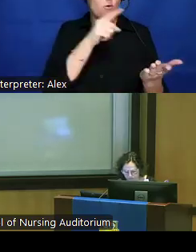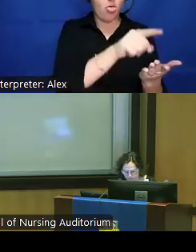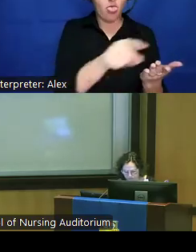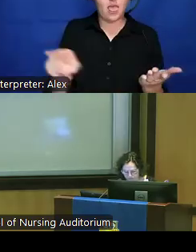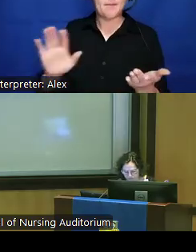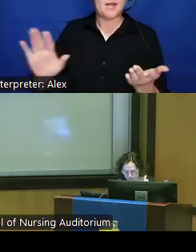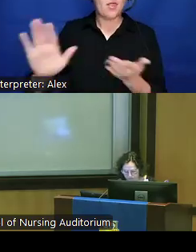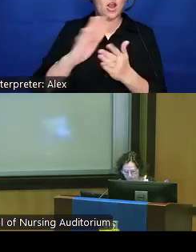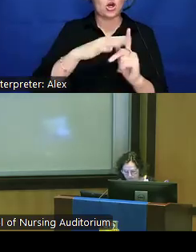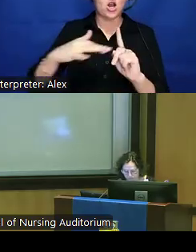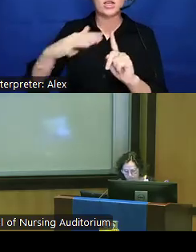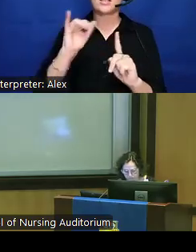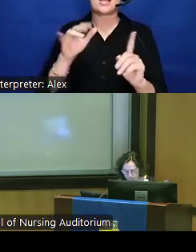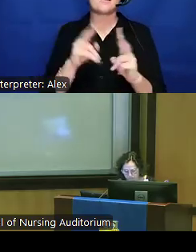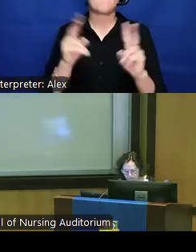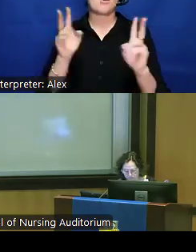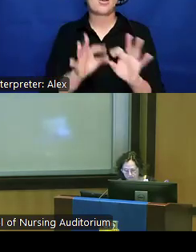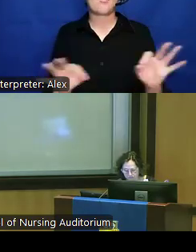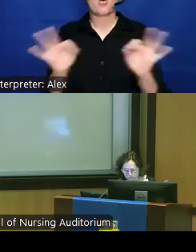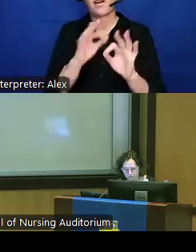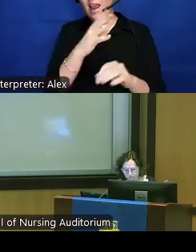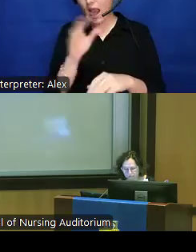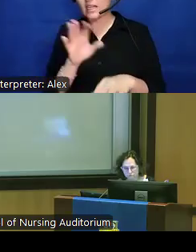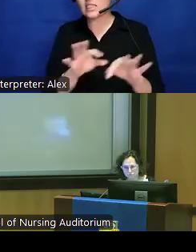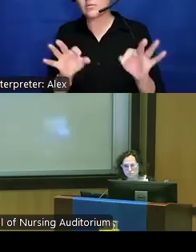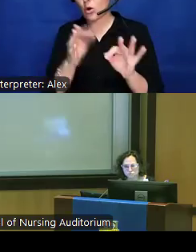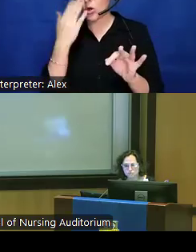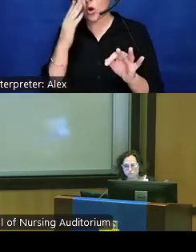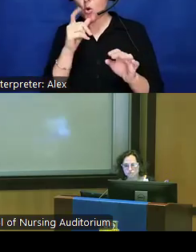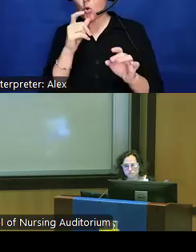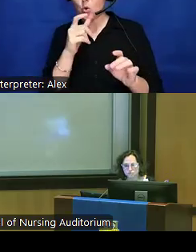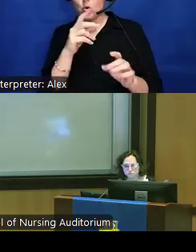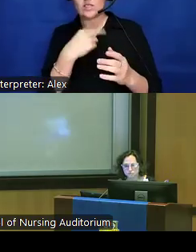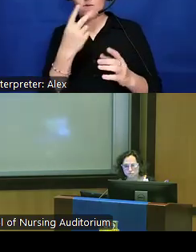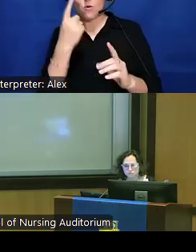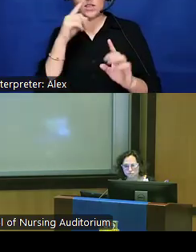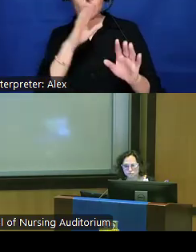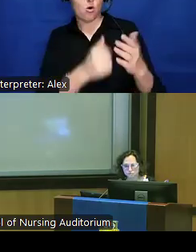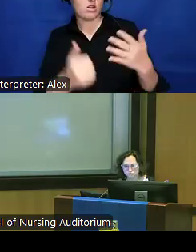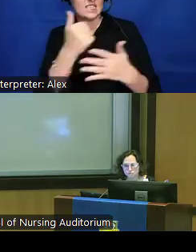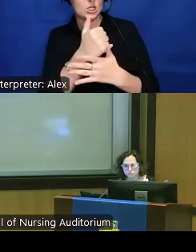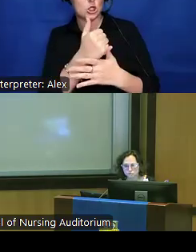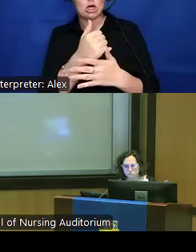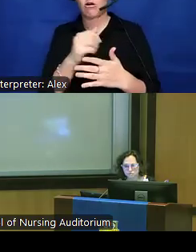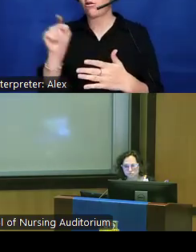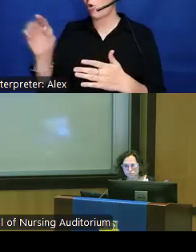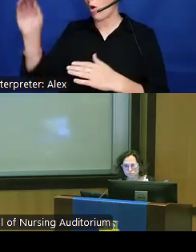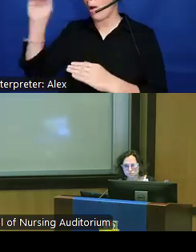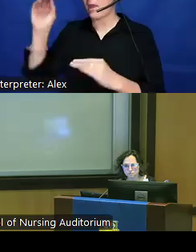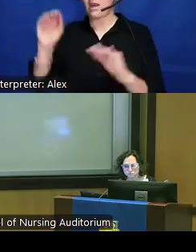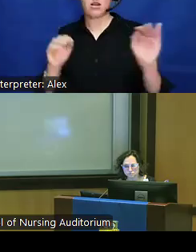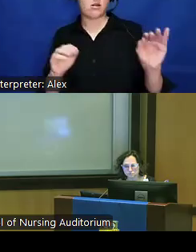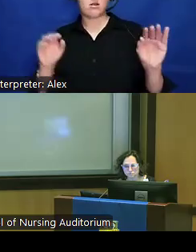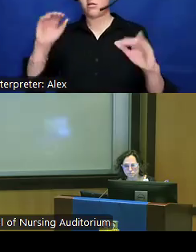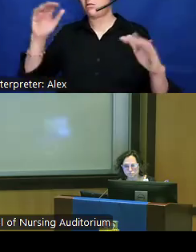And there's all kinds of nuances to know, like whose voice do you center and how do you deal with disparate opinions and all sorts of